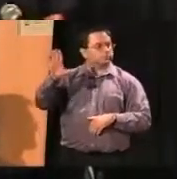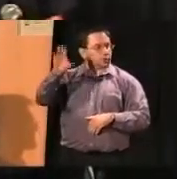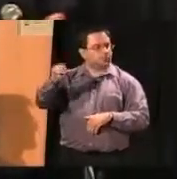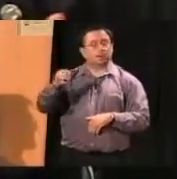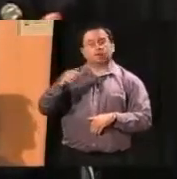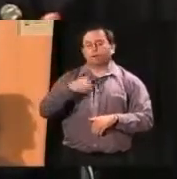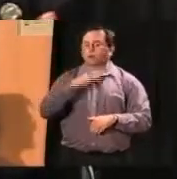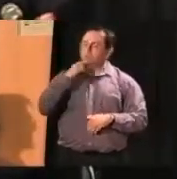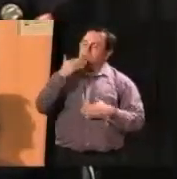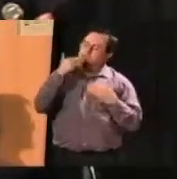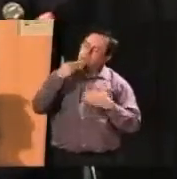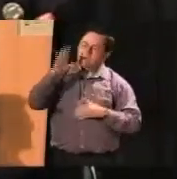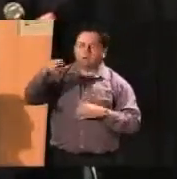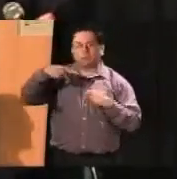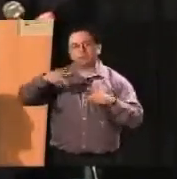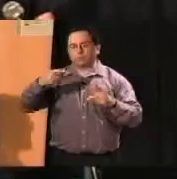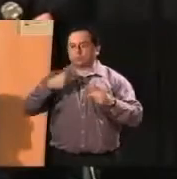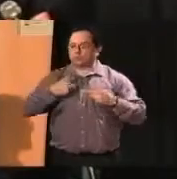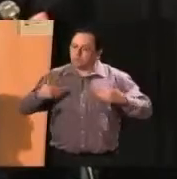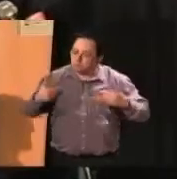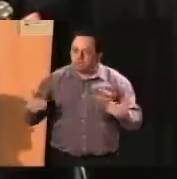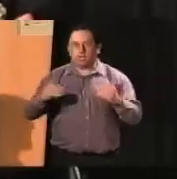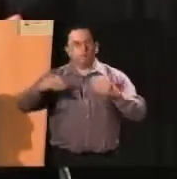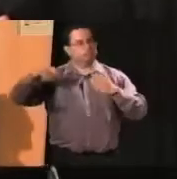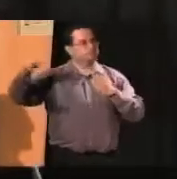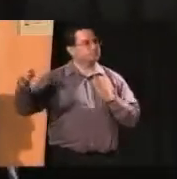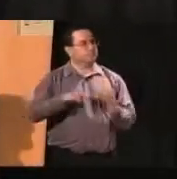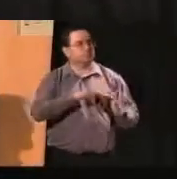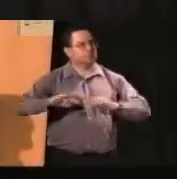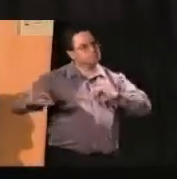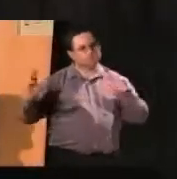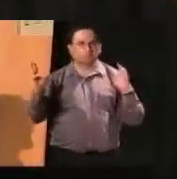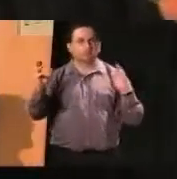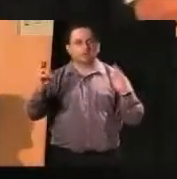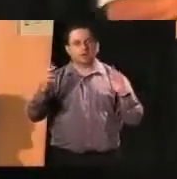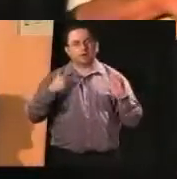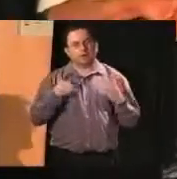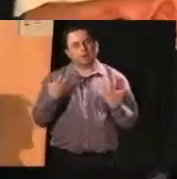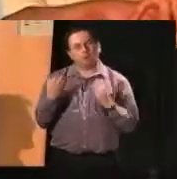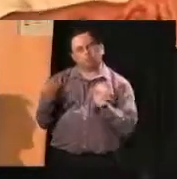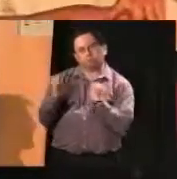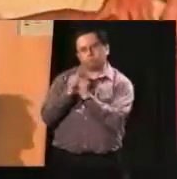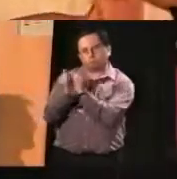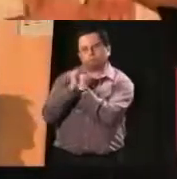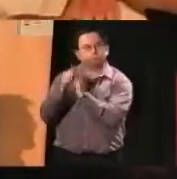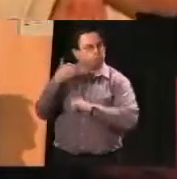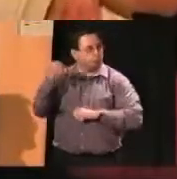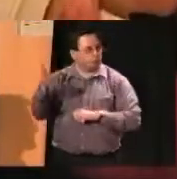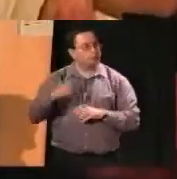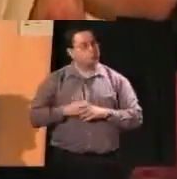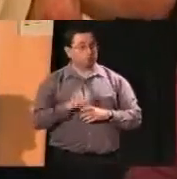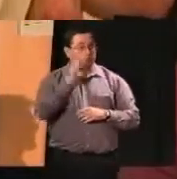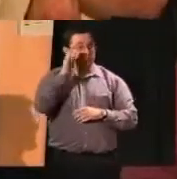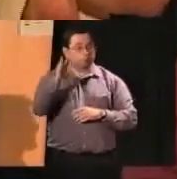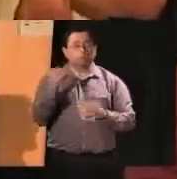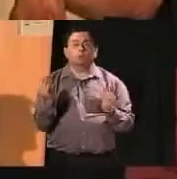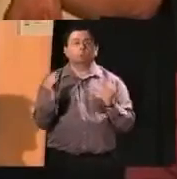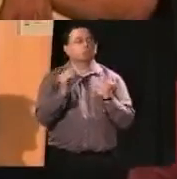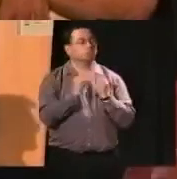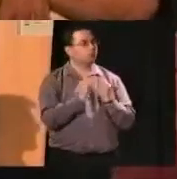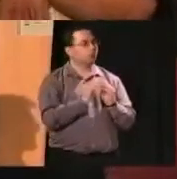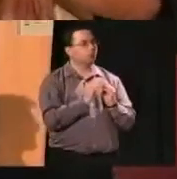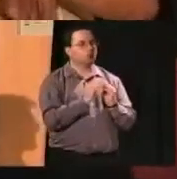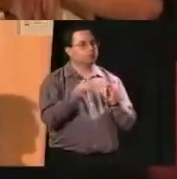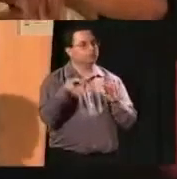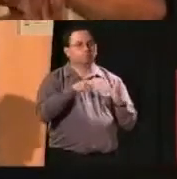The opportunities they've given me to dance. I look forward to doing more work with them in the future and doing more work